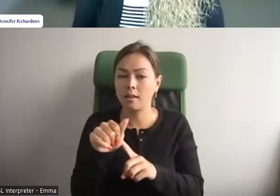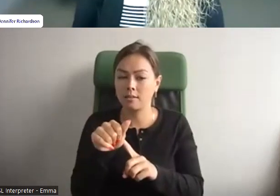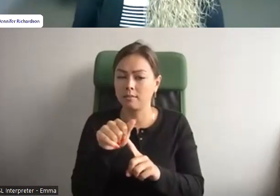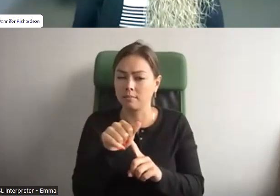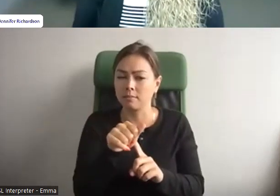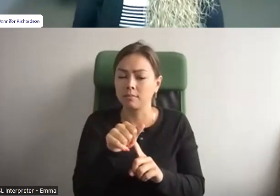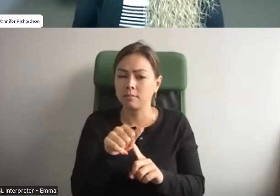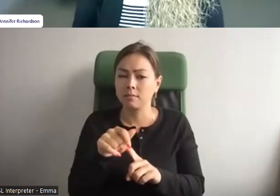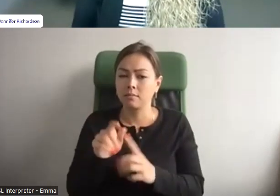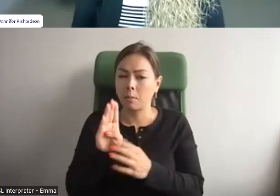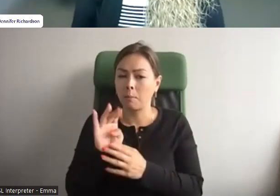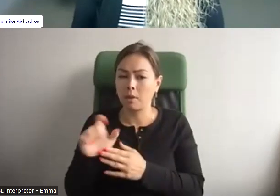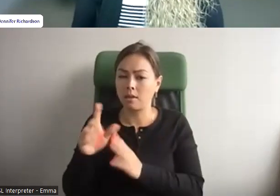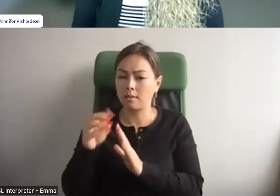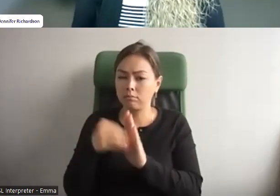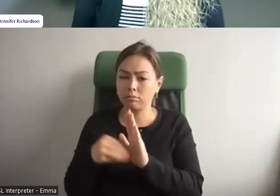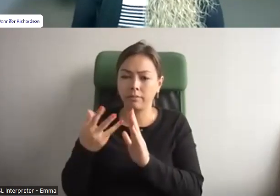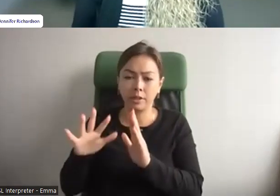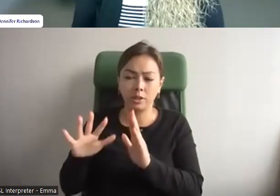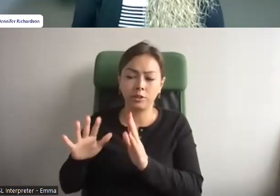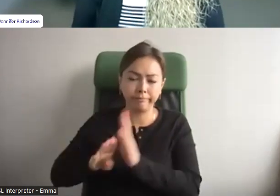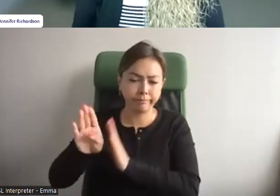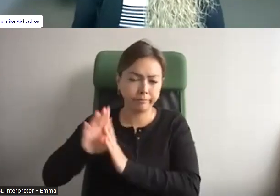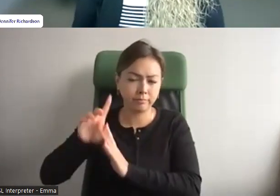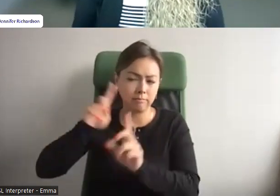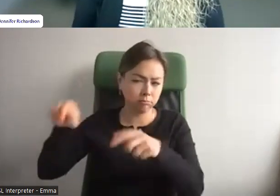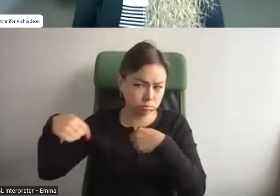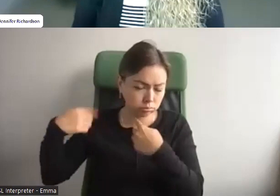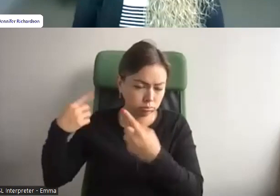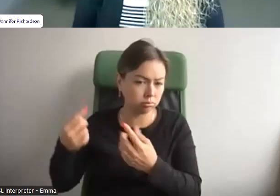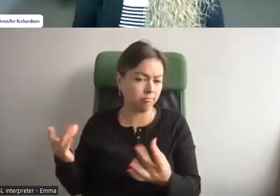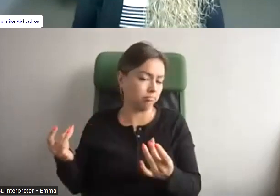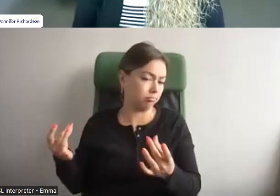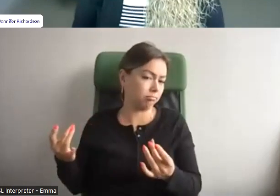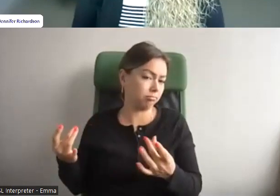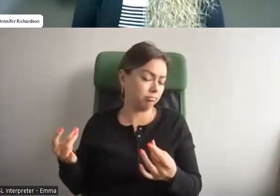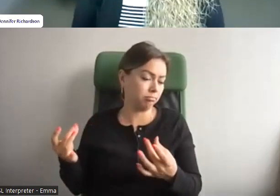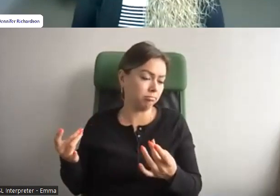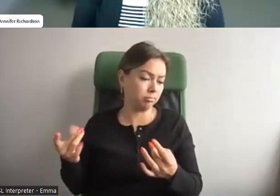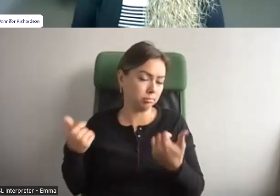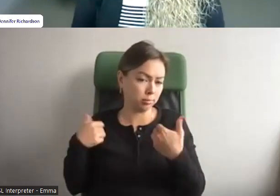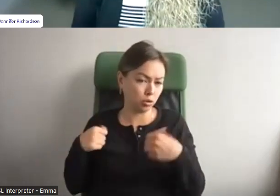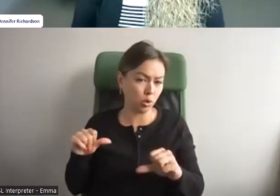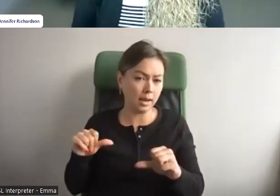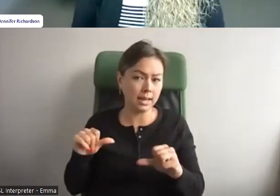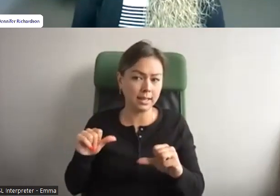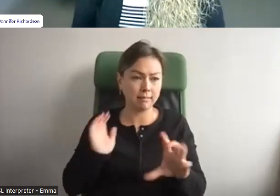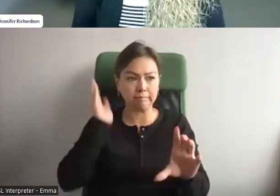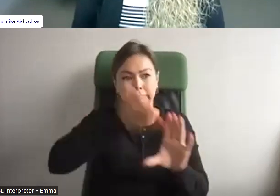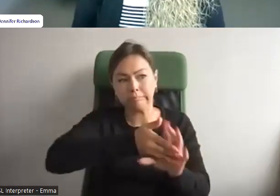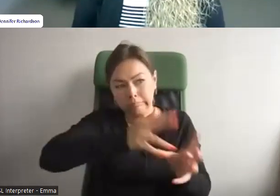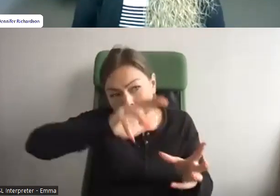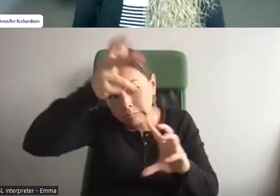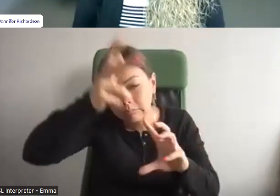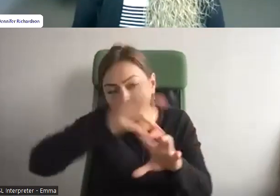is very controversial, that is attempting to disrupt and challenge